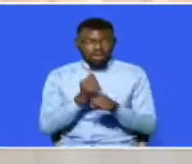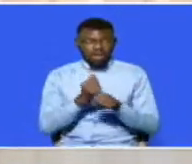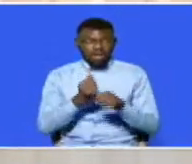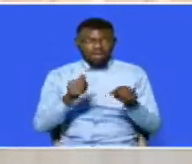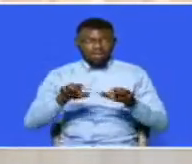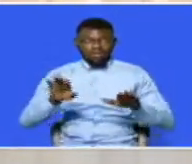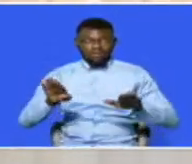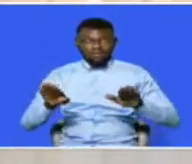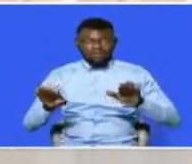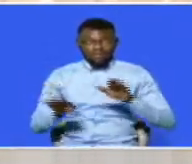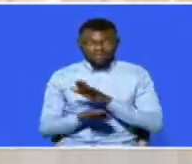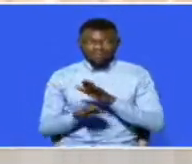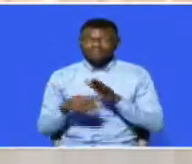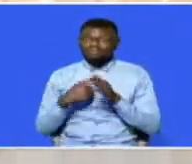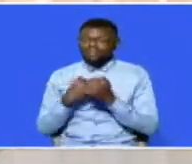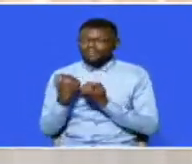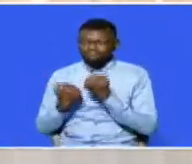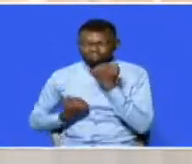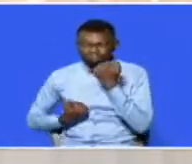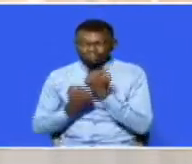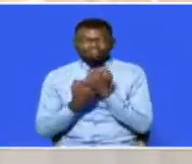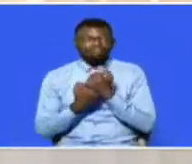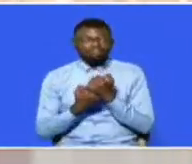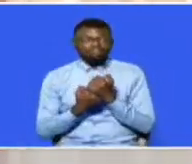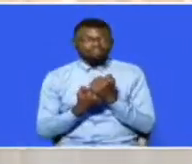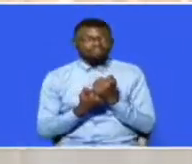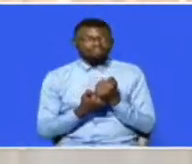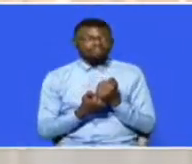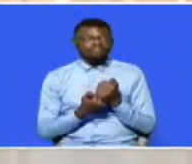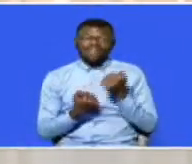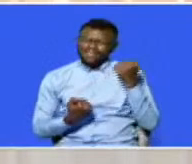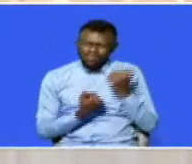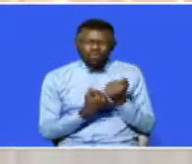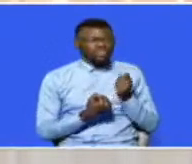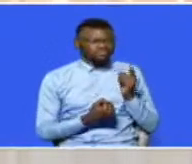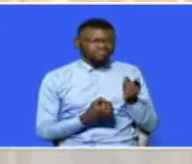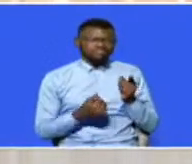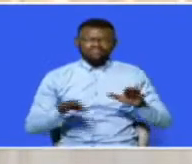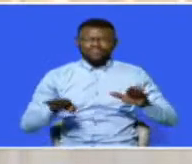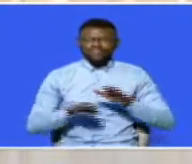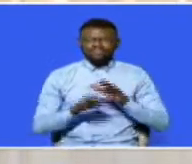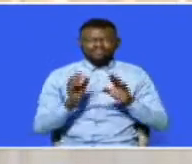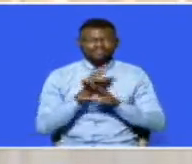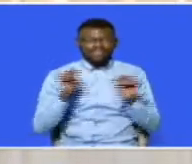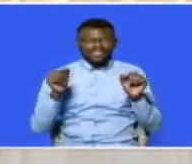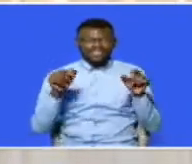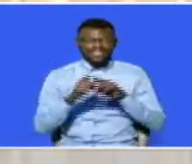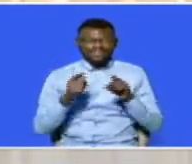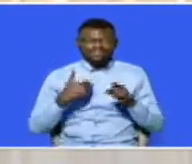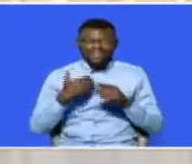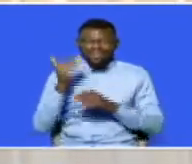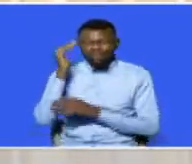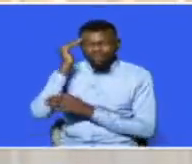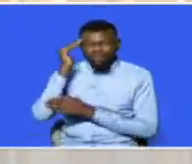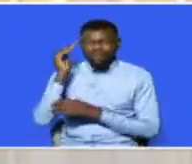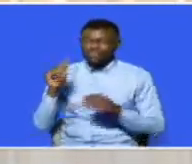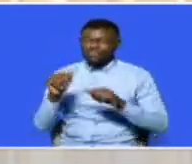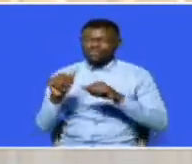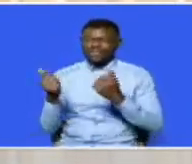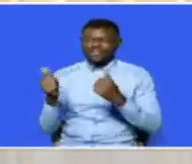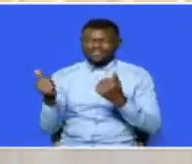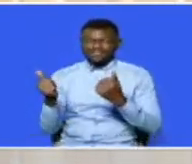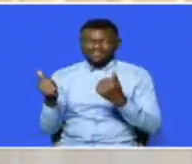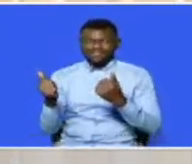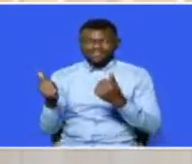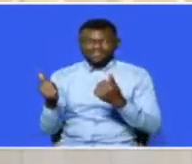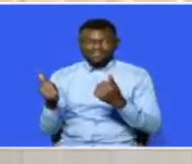a supportive deputy and I'm going to be a supportive deputy. And I know very well ya